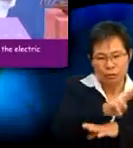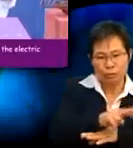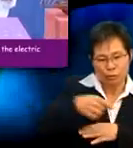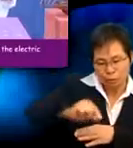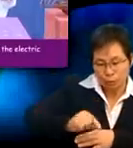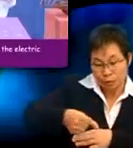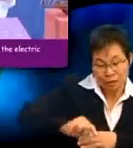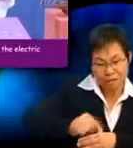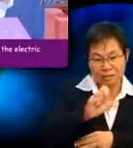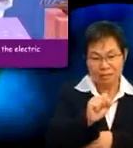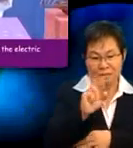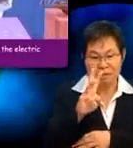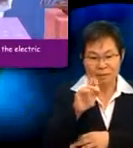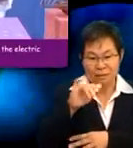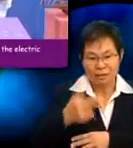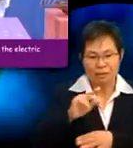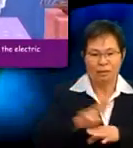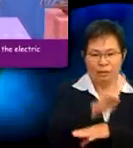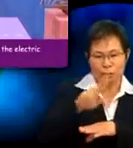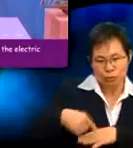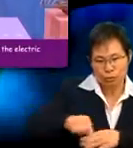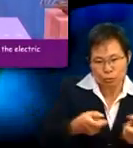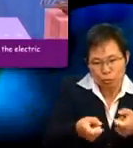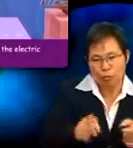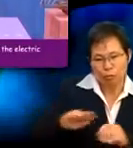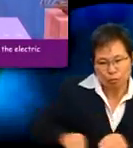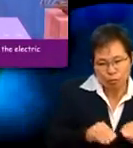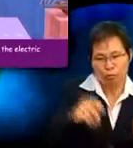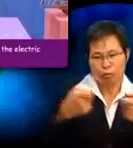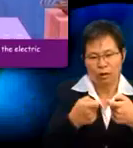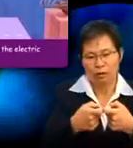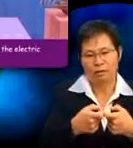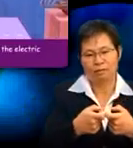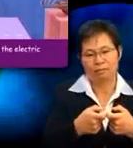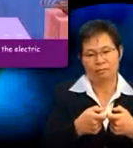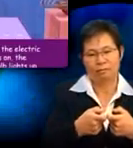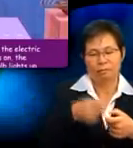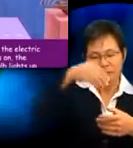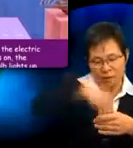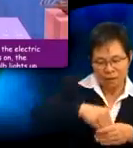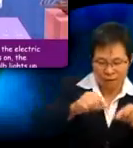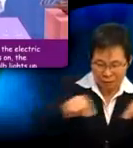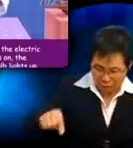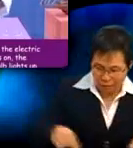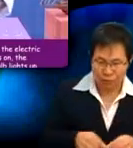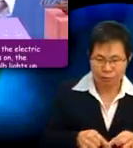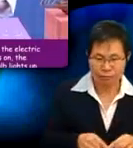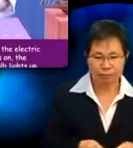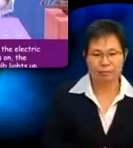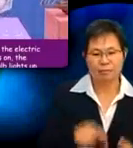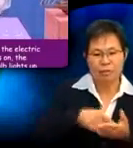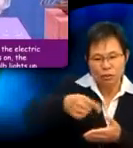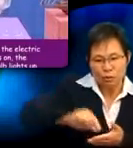to control the flow of the electric current in a circuit. When the switch is